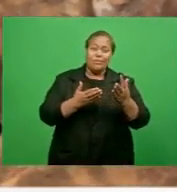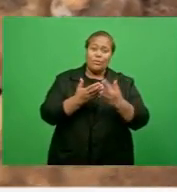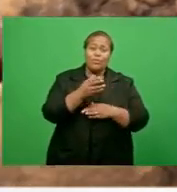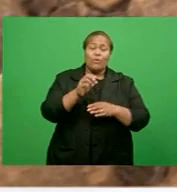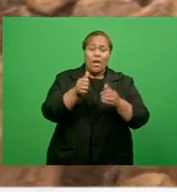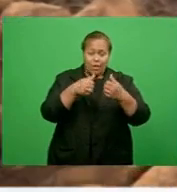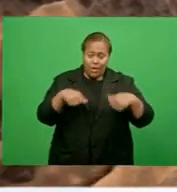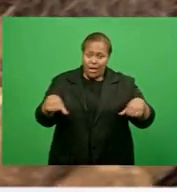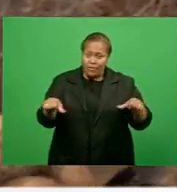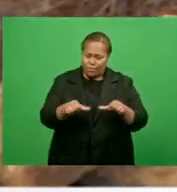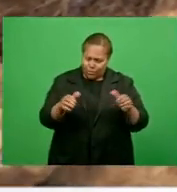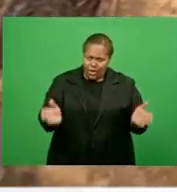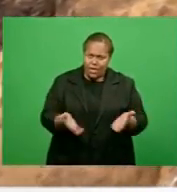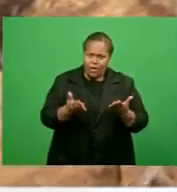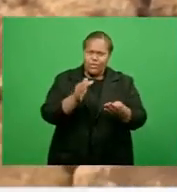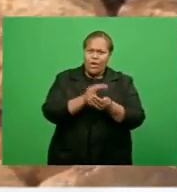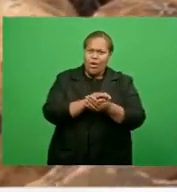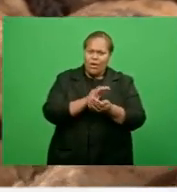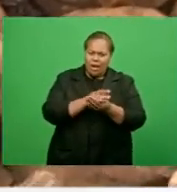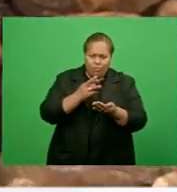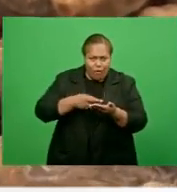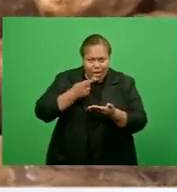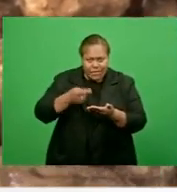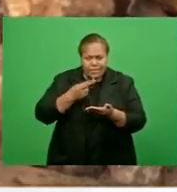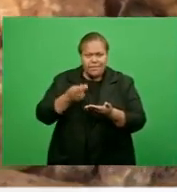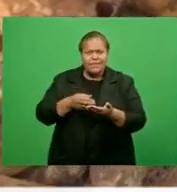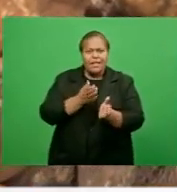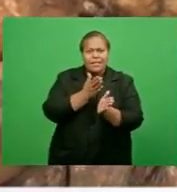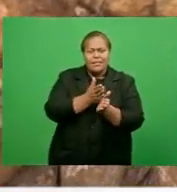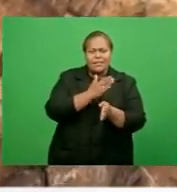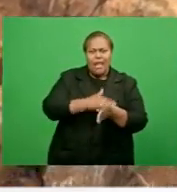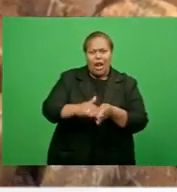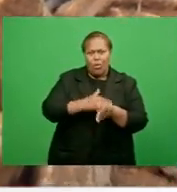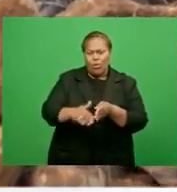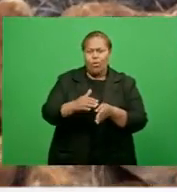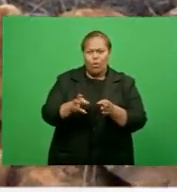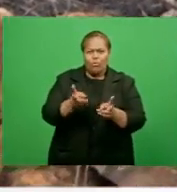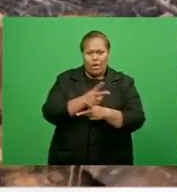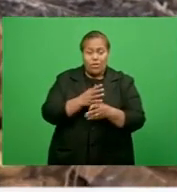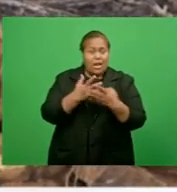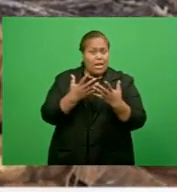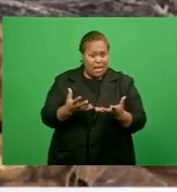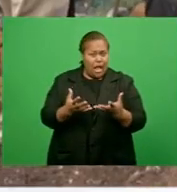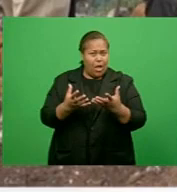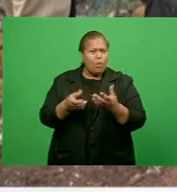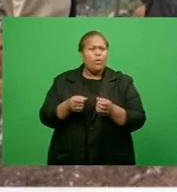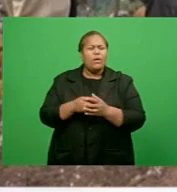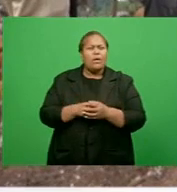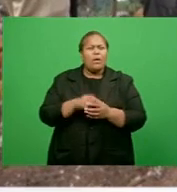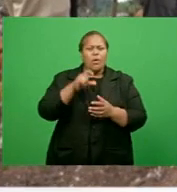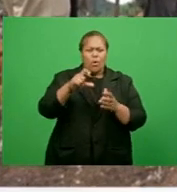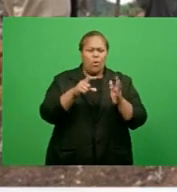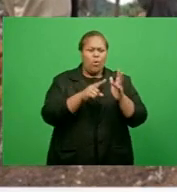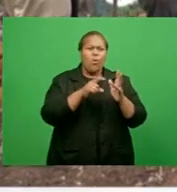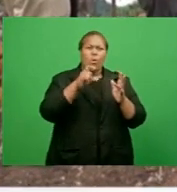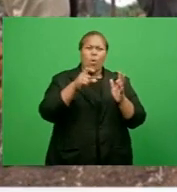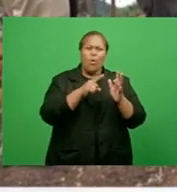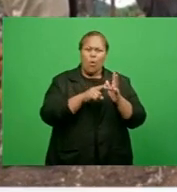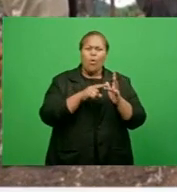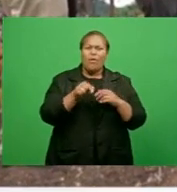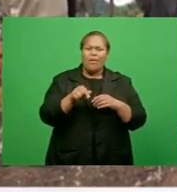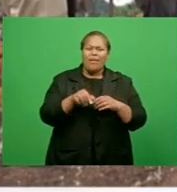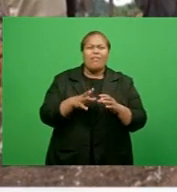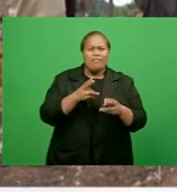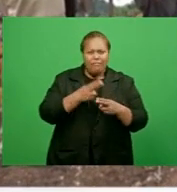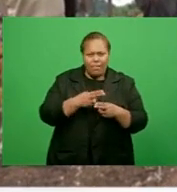rice, yangona and ndalo production. Now we venture into cocoa farming, and we are grateful as well to the government for